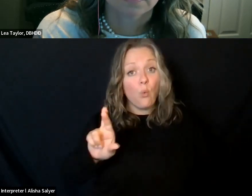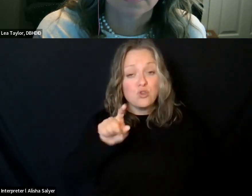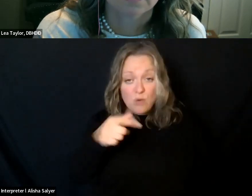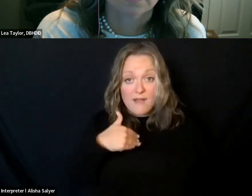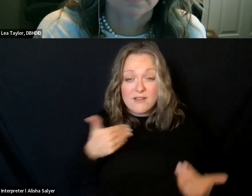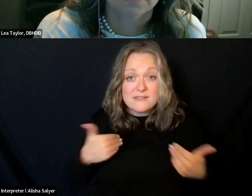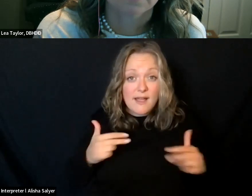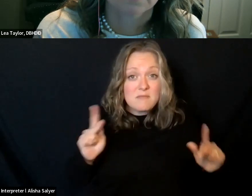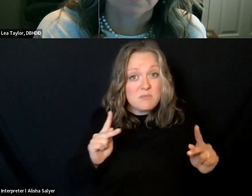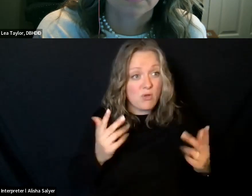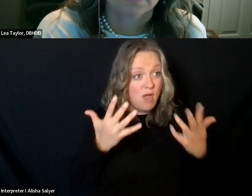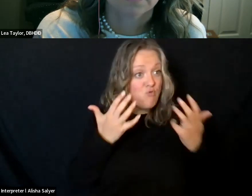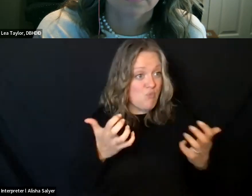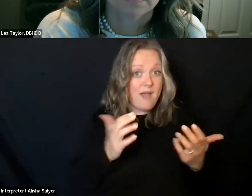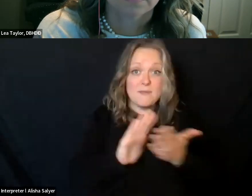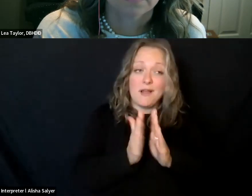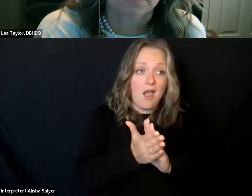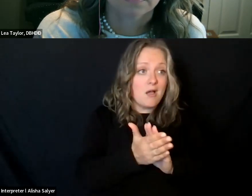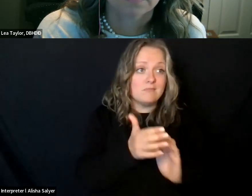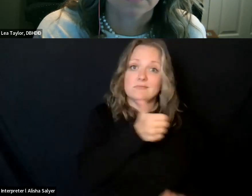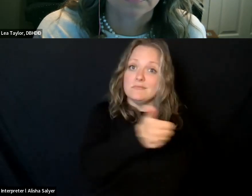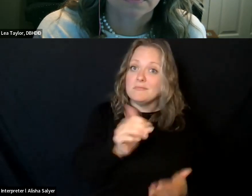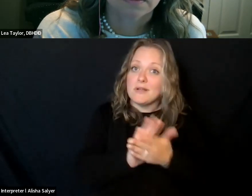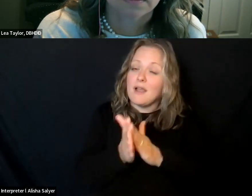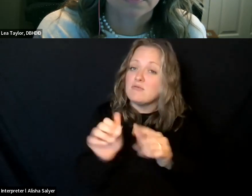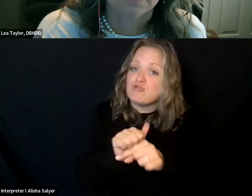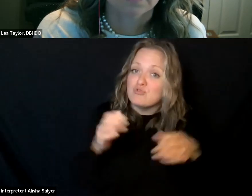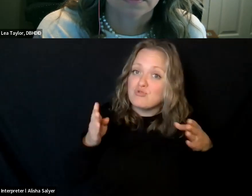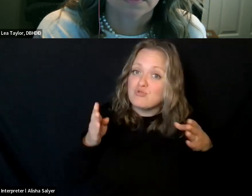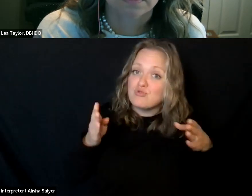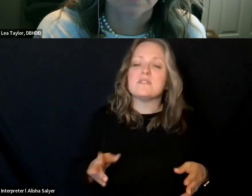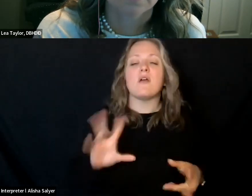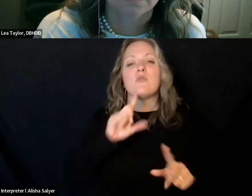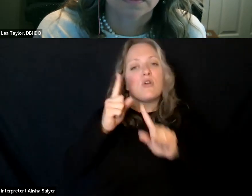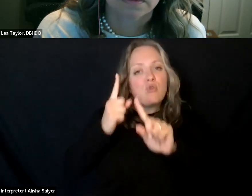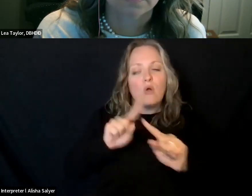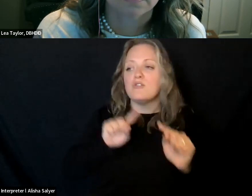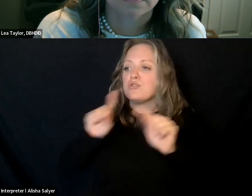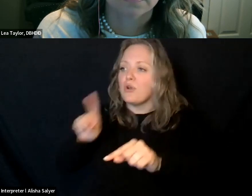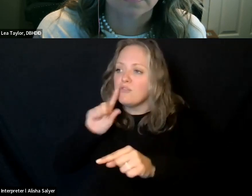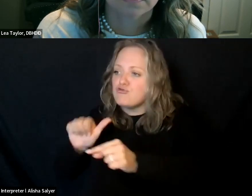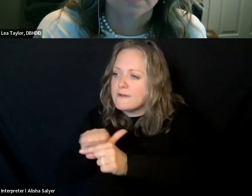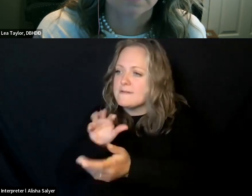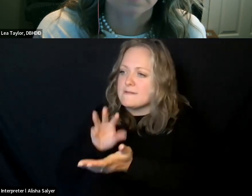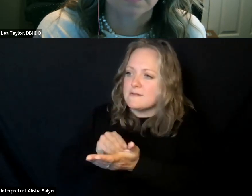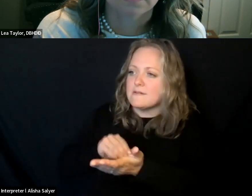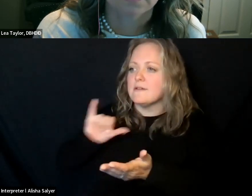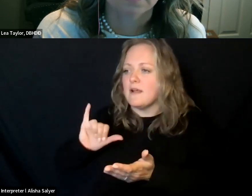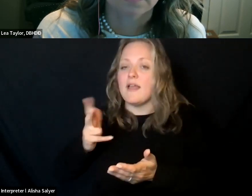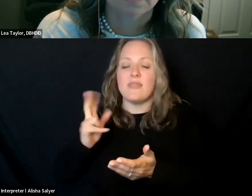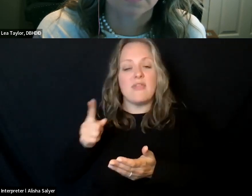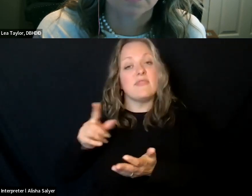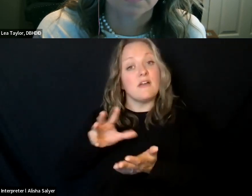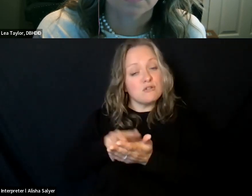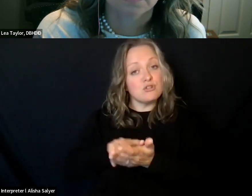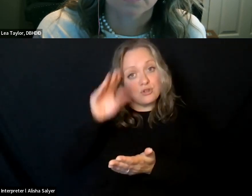becoming trainers, we're really trying to build this that they can learn to become trainers. It could be the first time they do a training.